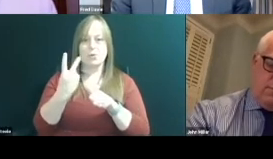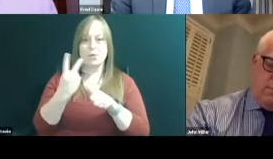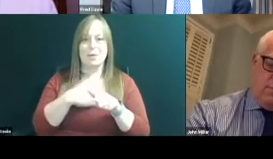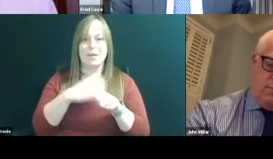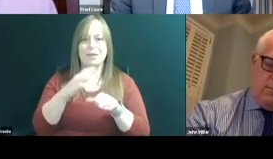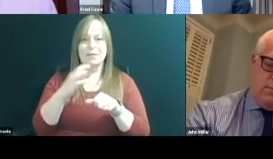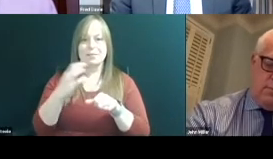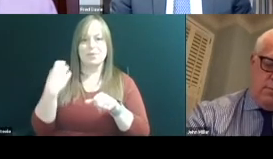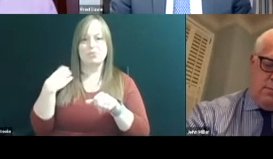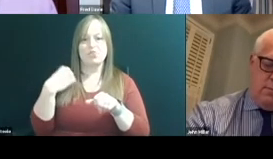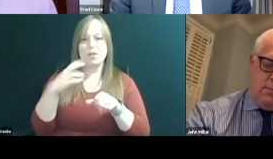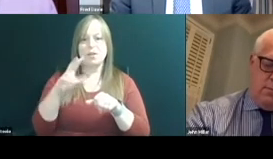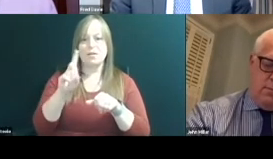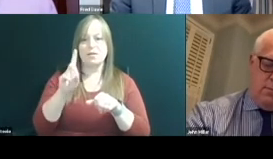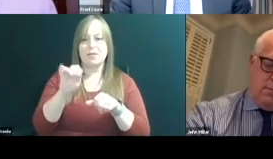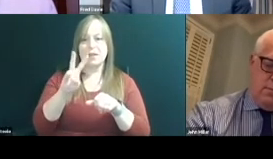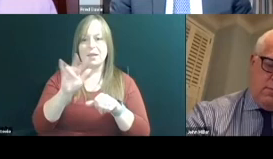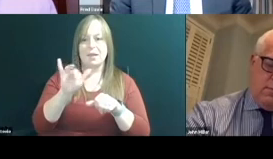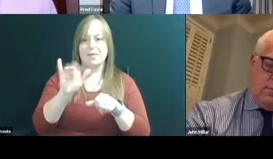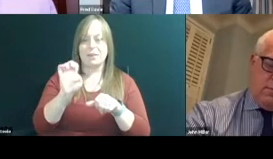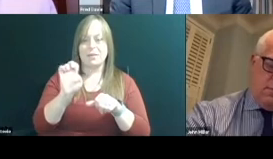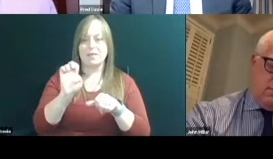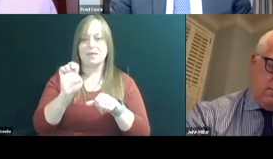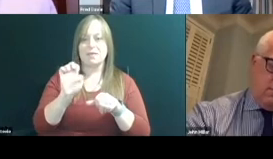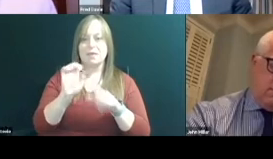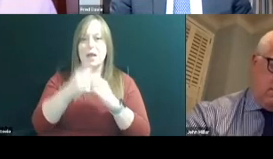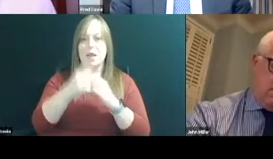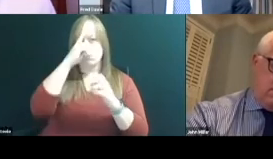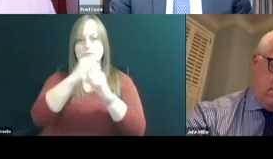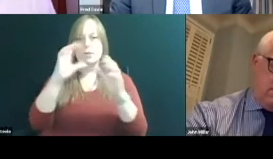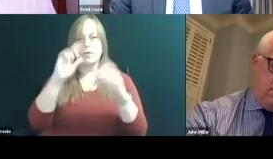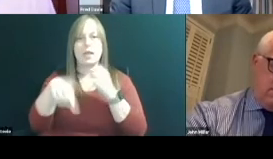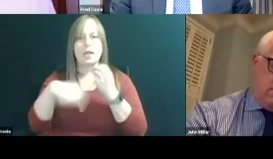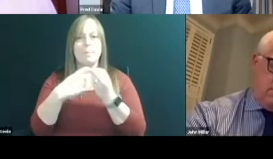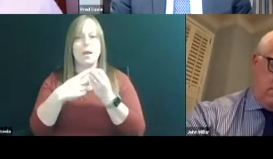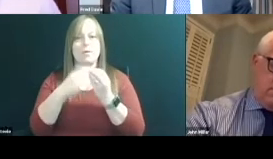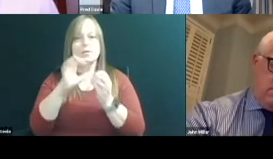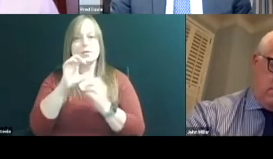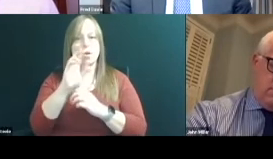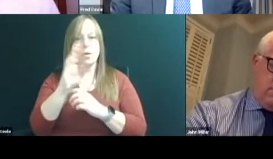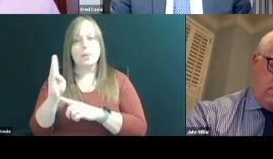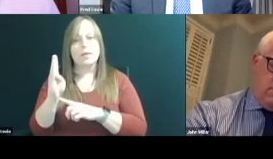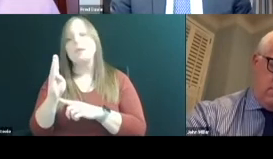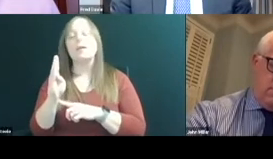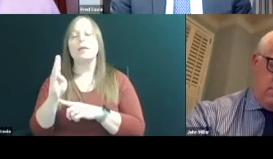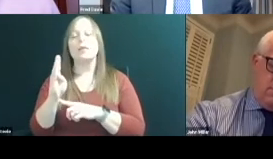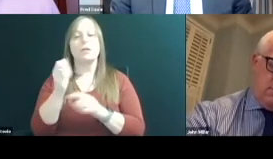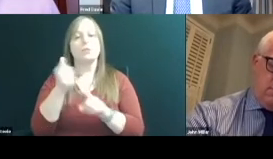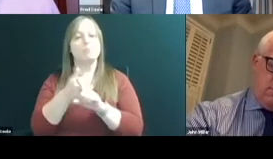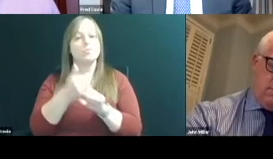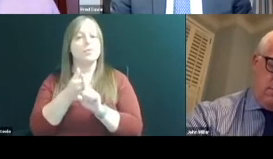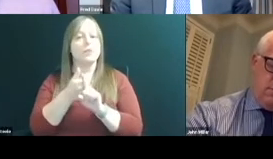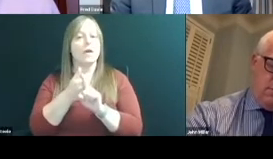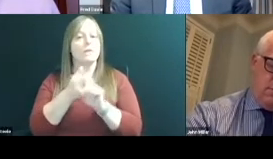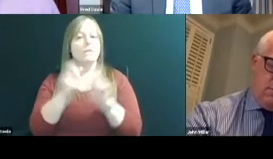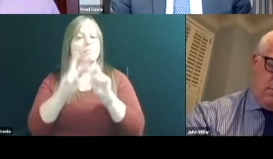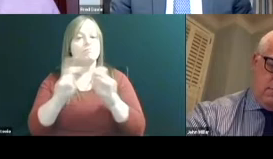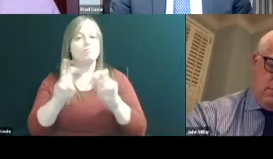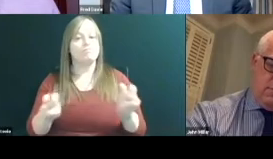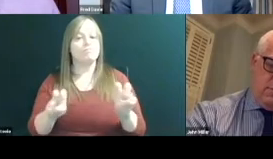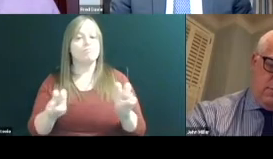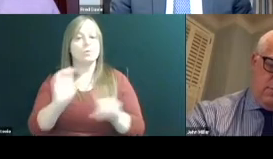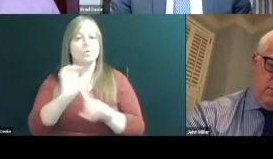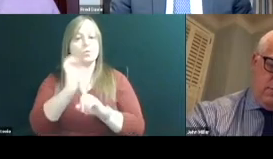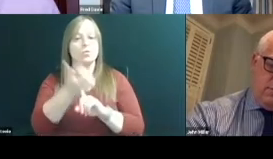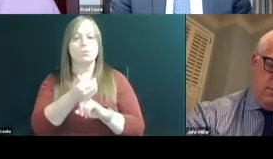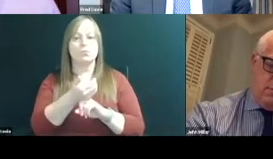Davey, how do you think about how the CCRB and just yourself assesses the